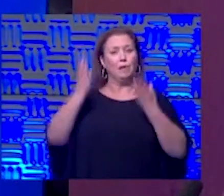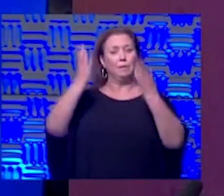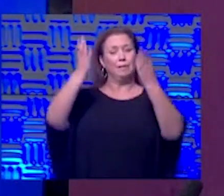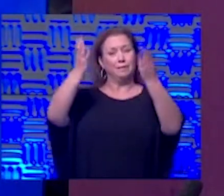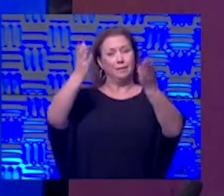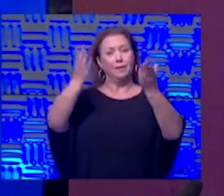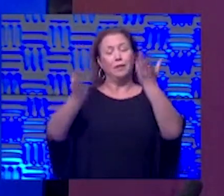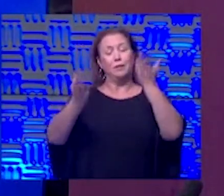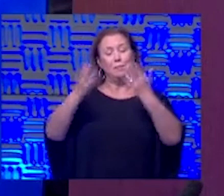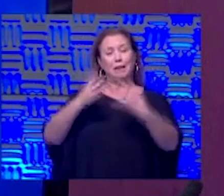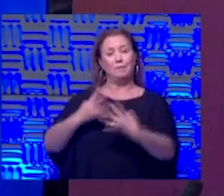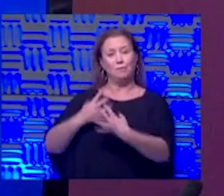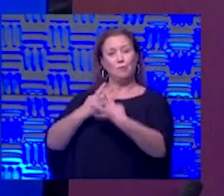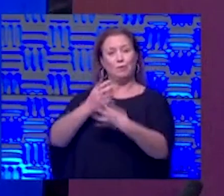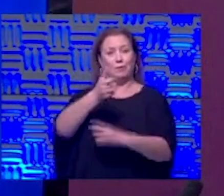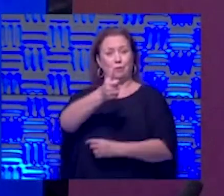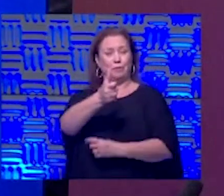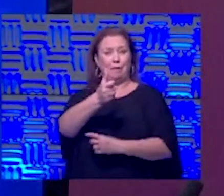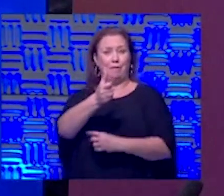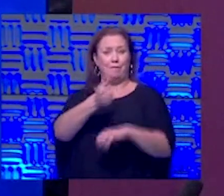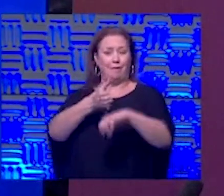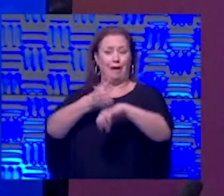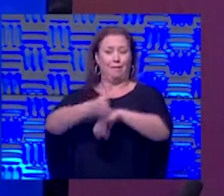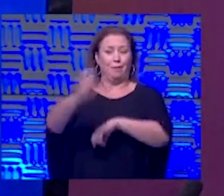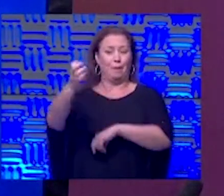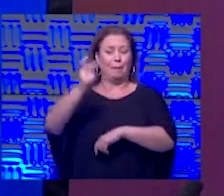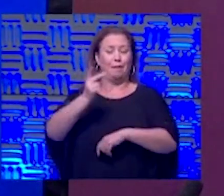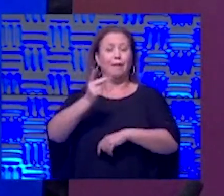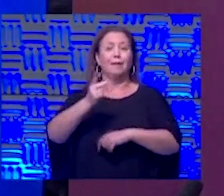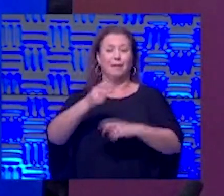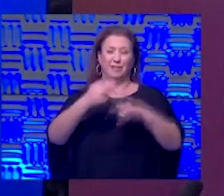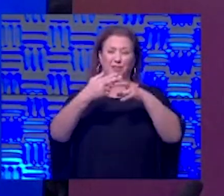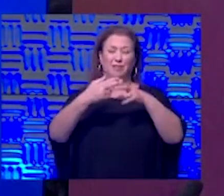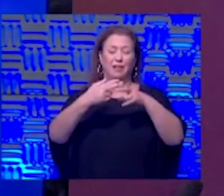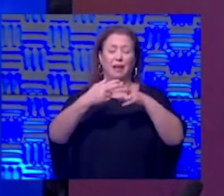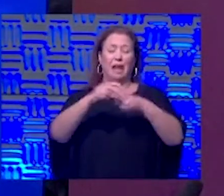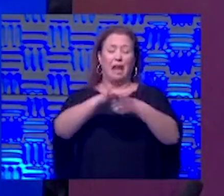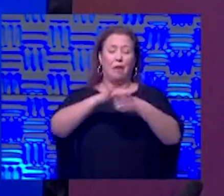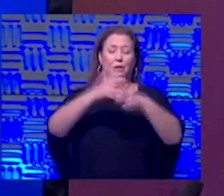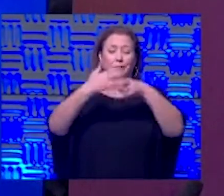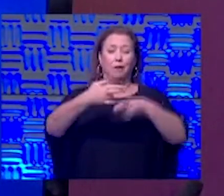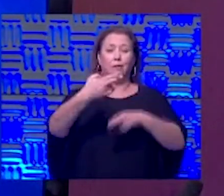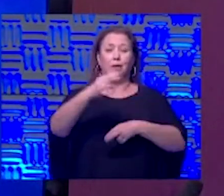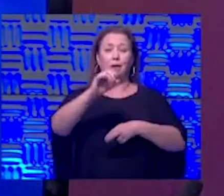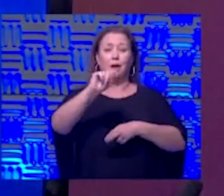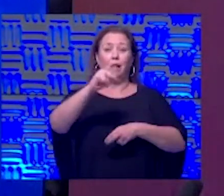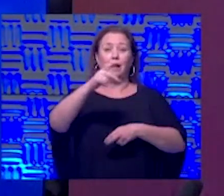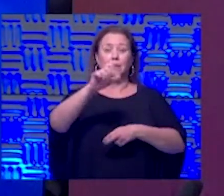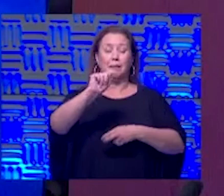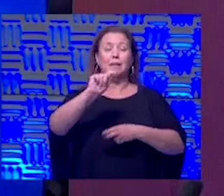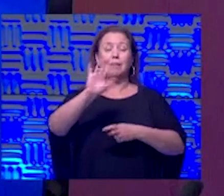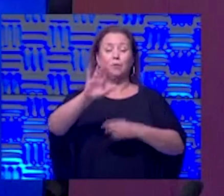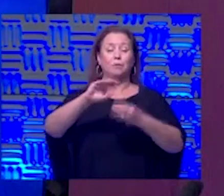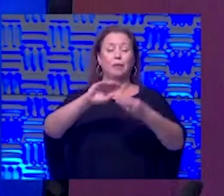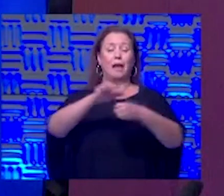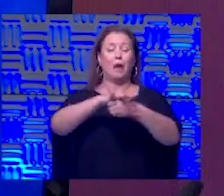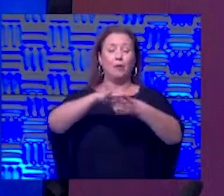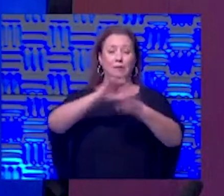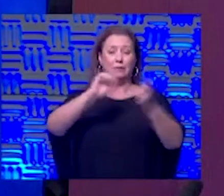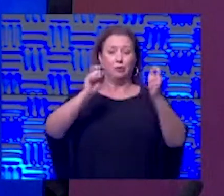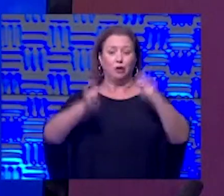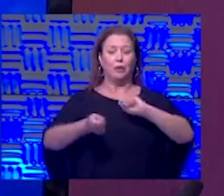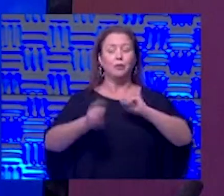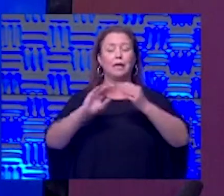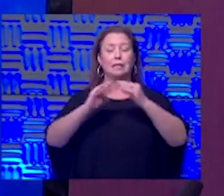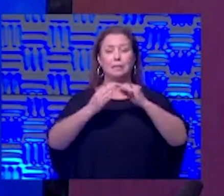recommendations, you may need to be in quarantine. And those hot spots may be changing even while you're gone this summer as the numbers go up. So I